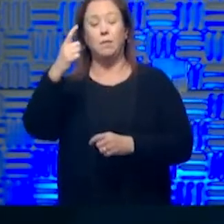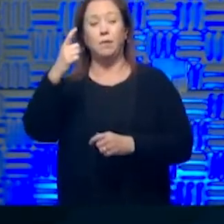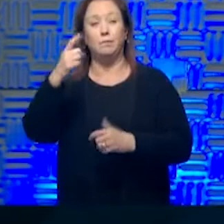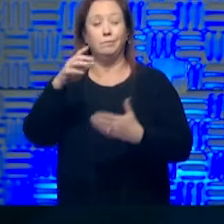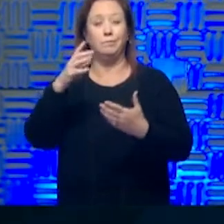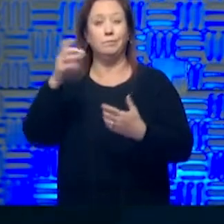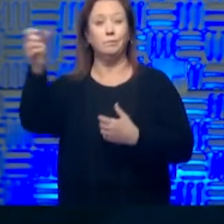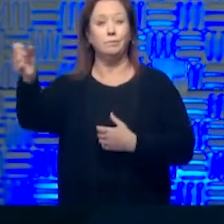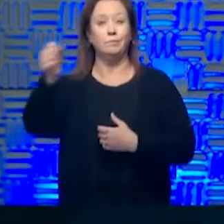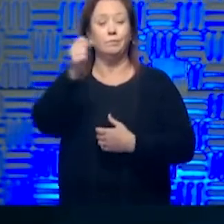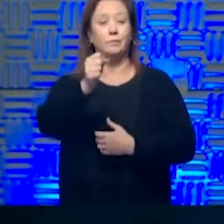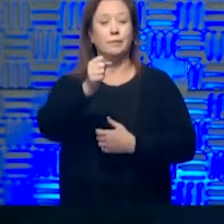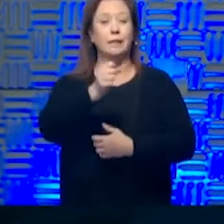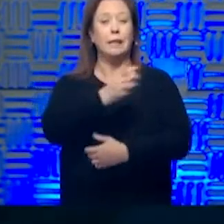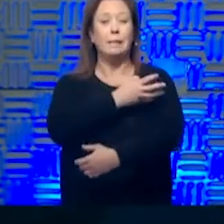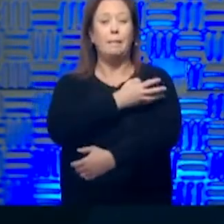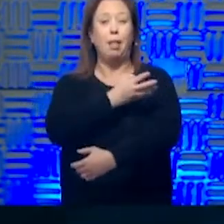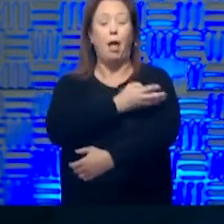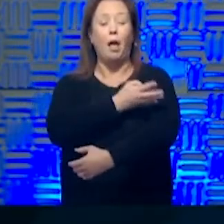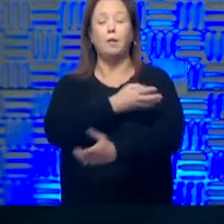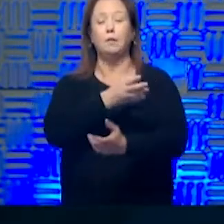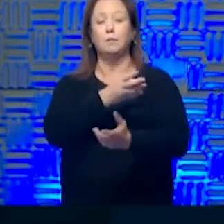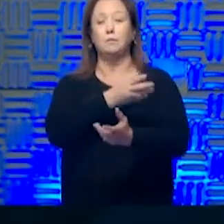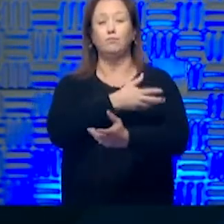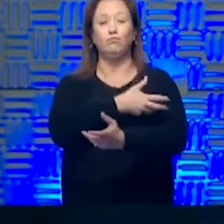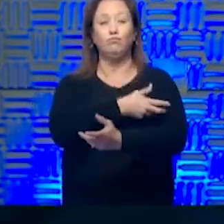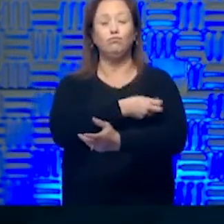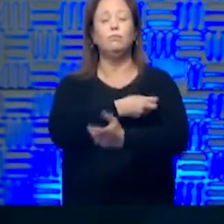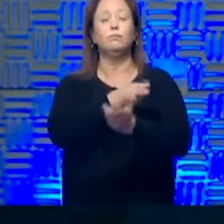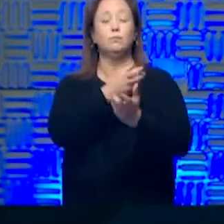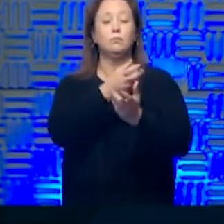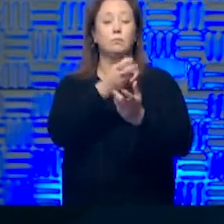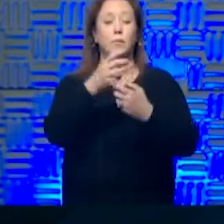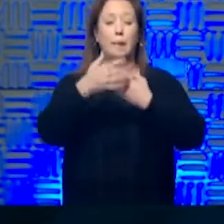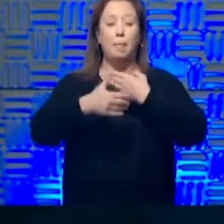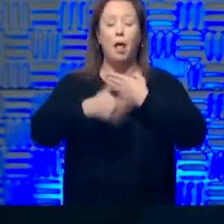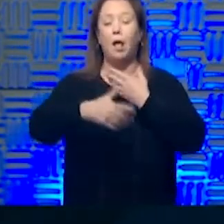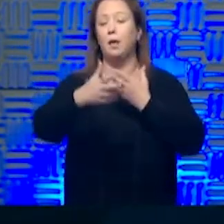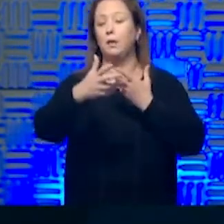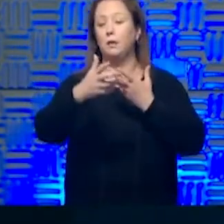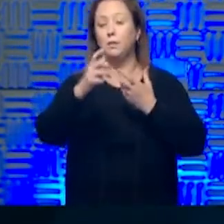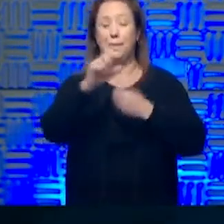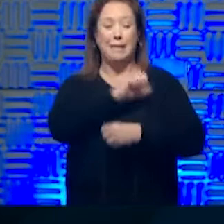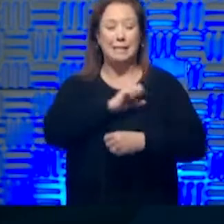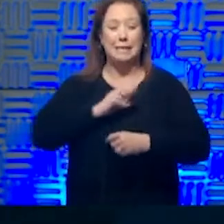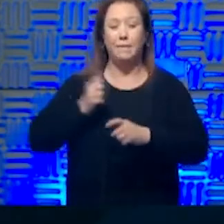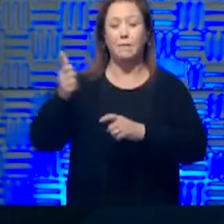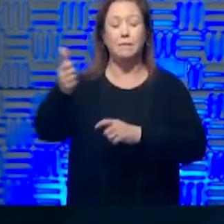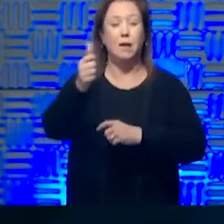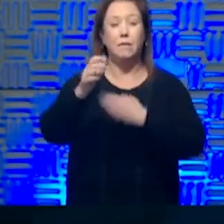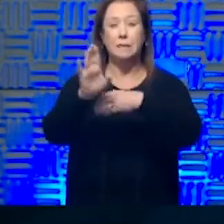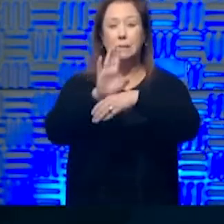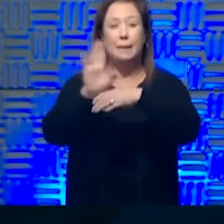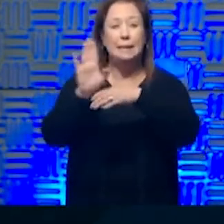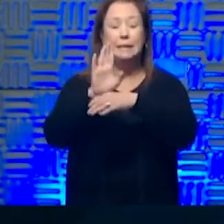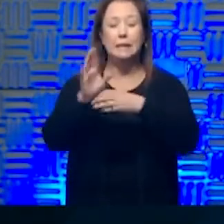and draw the blood and get this going because maybe staff is too busy, or they may be